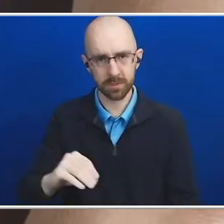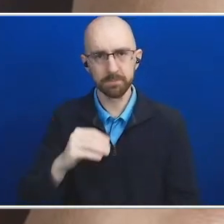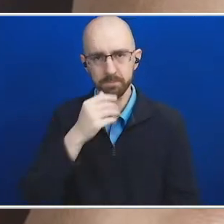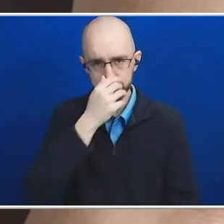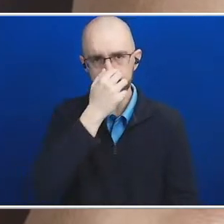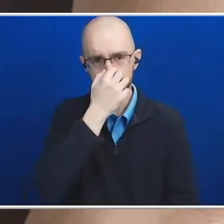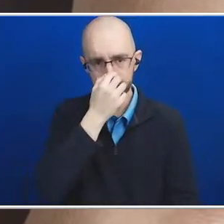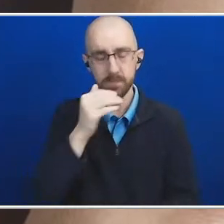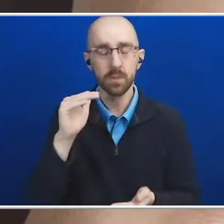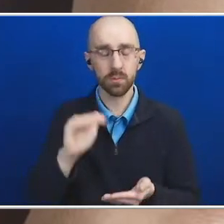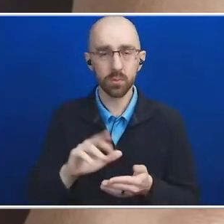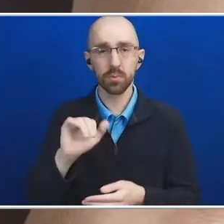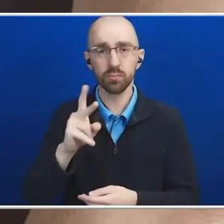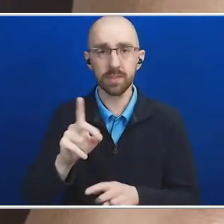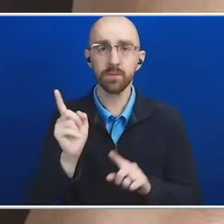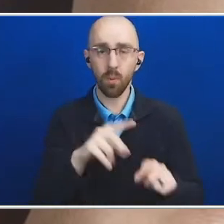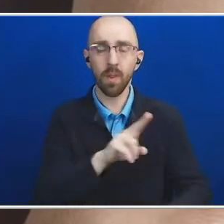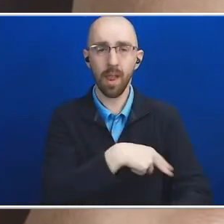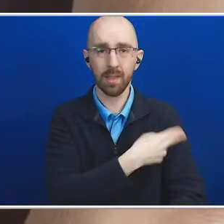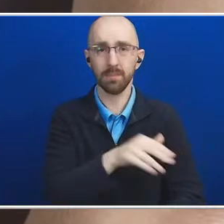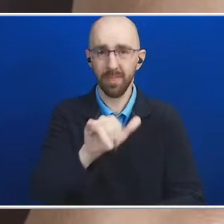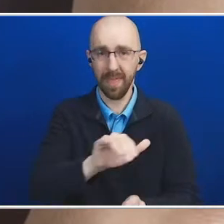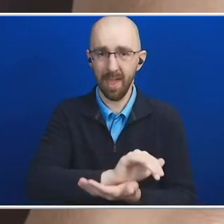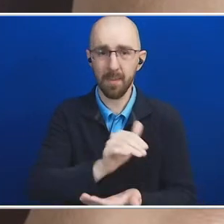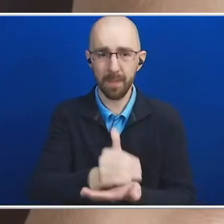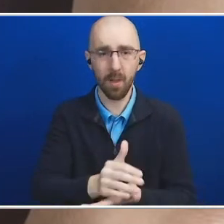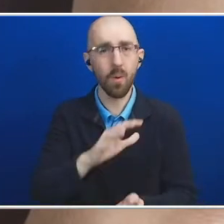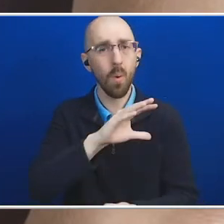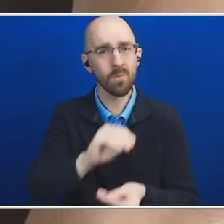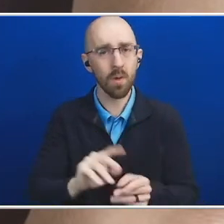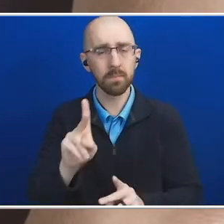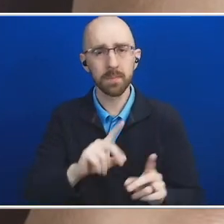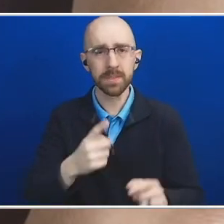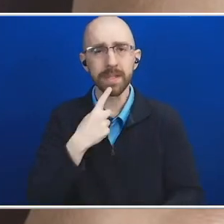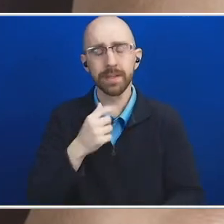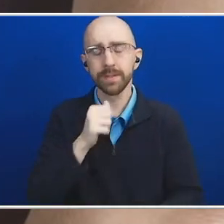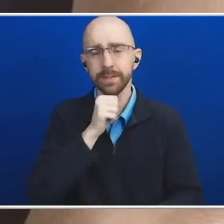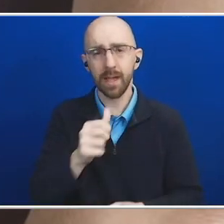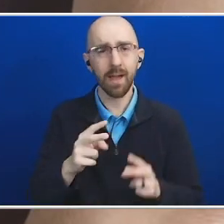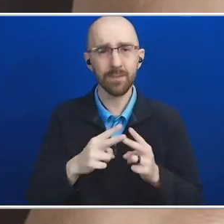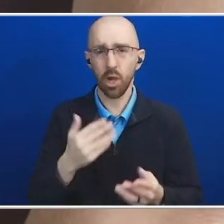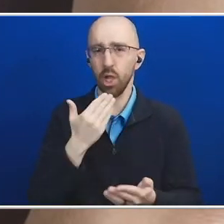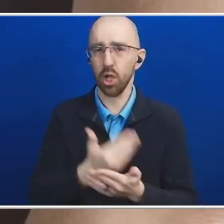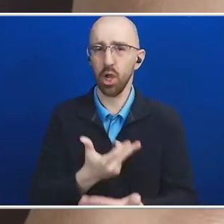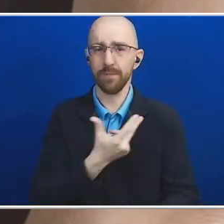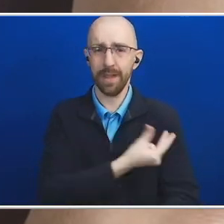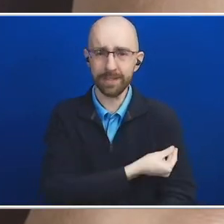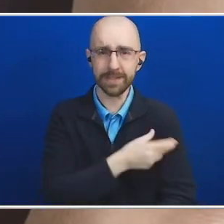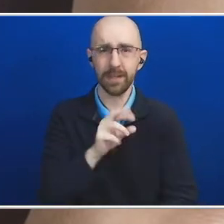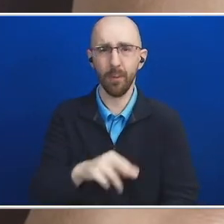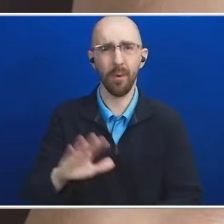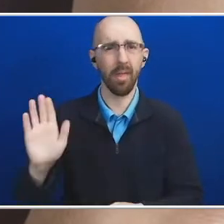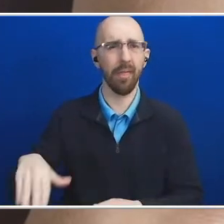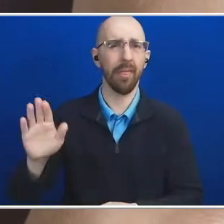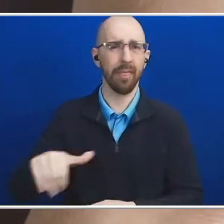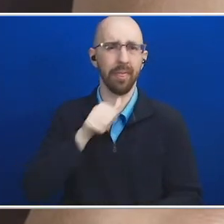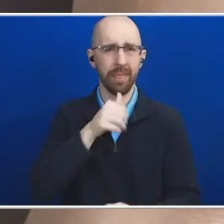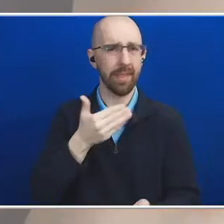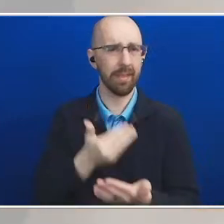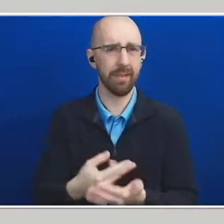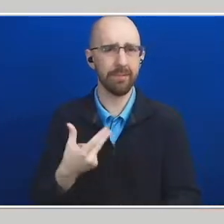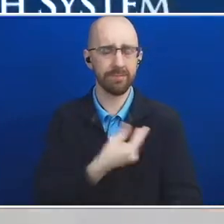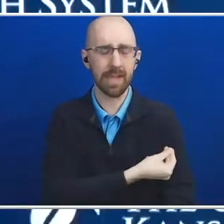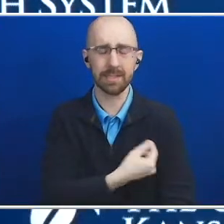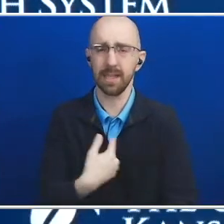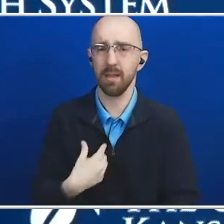hospital by that much. Overall, people say it is not a very good vaccine, or those aren't very good vaccines. I certainly am more encouraged by